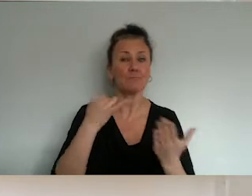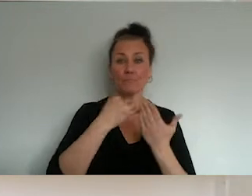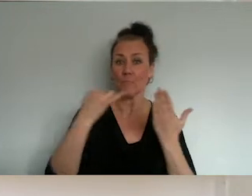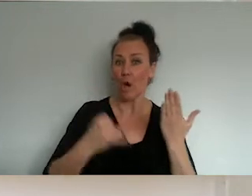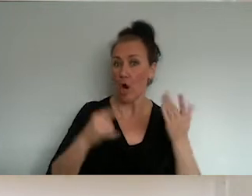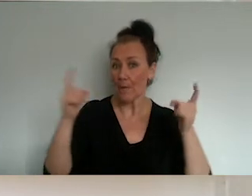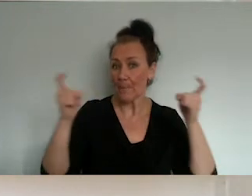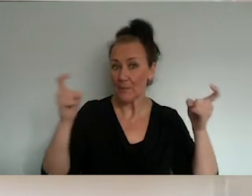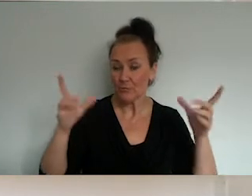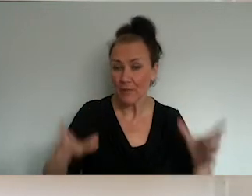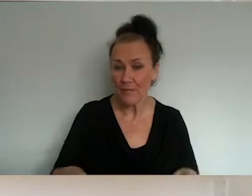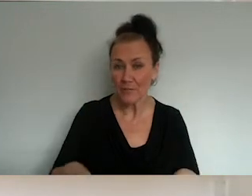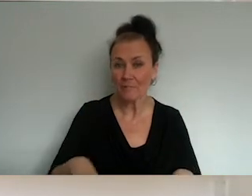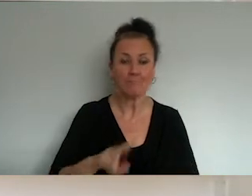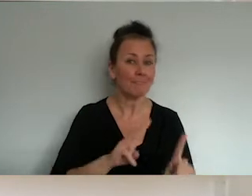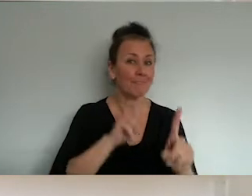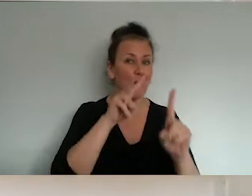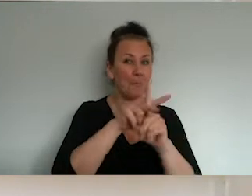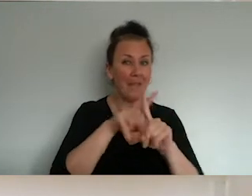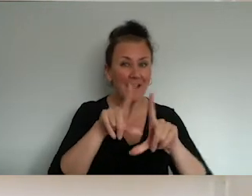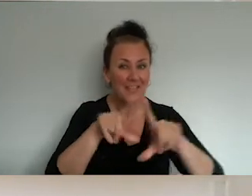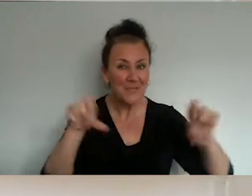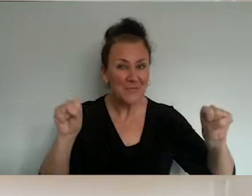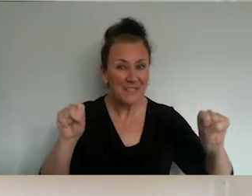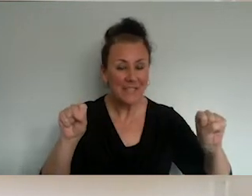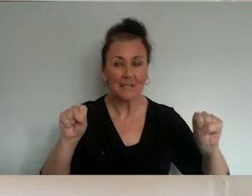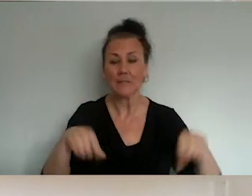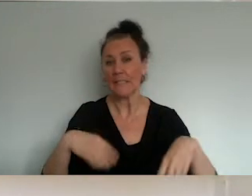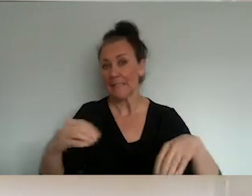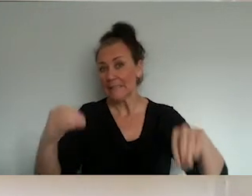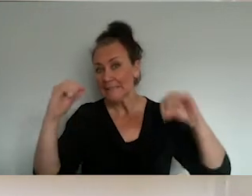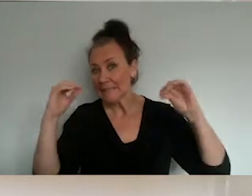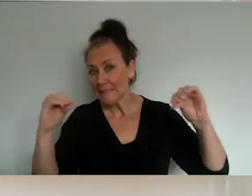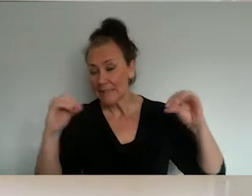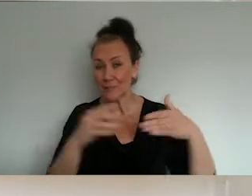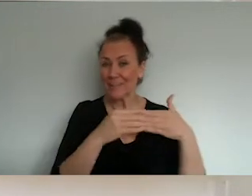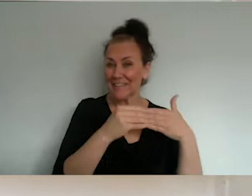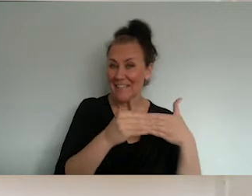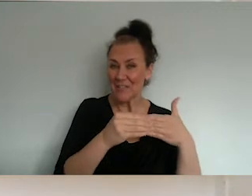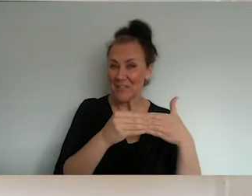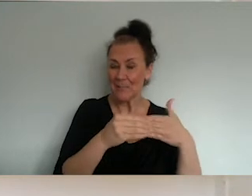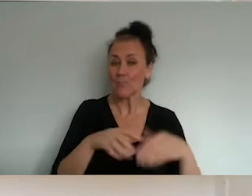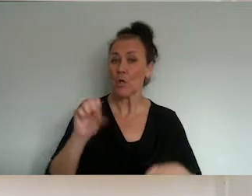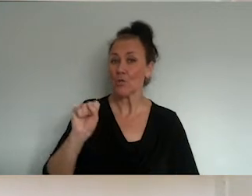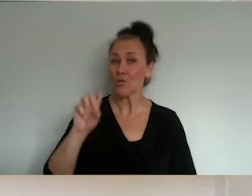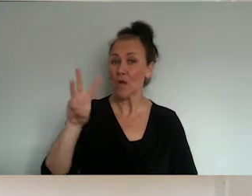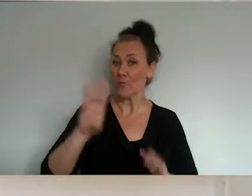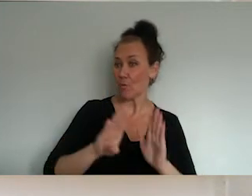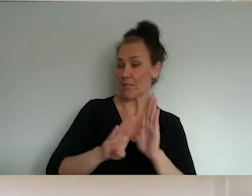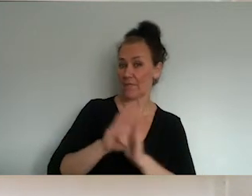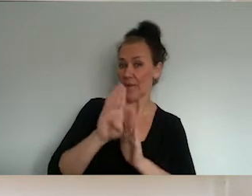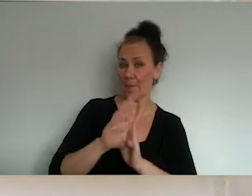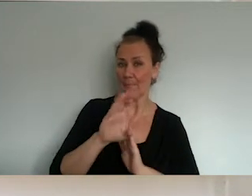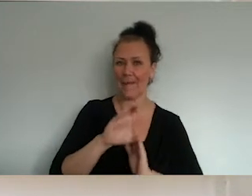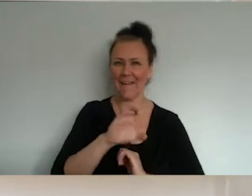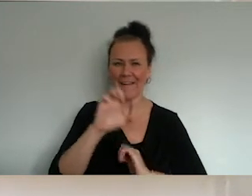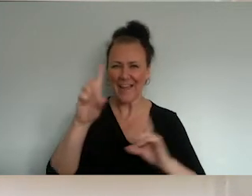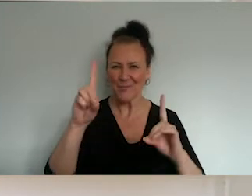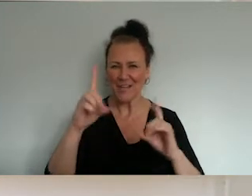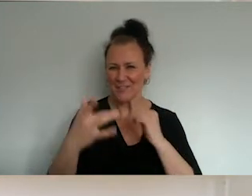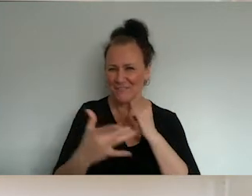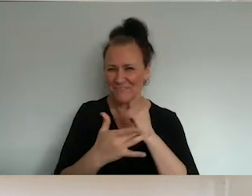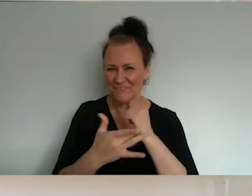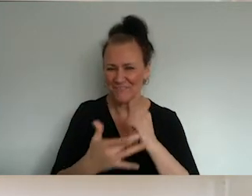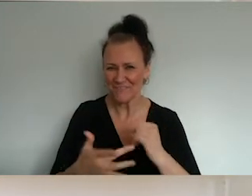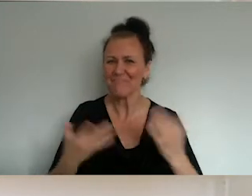from art administration and applied linguistics to teaching and school leadership to software engineering